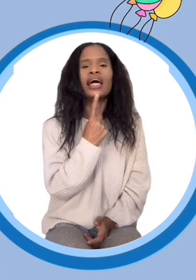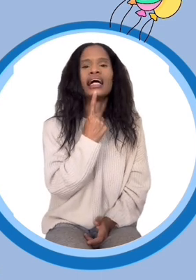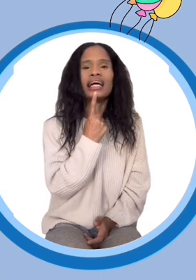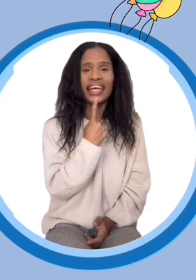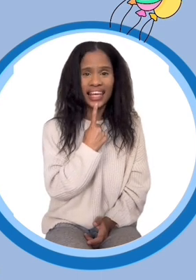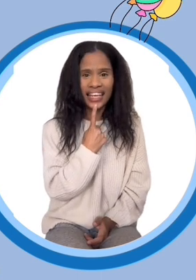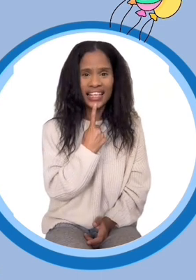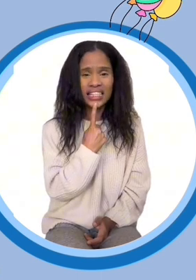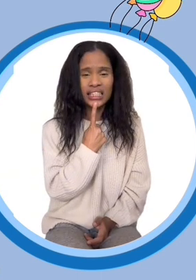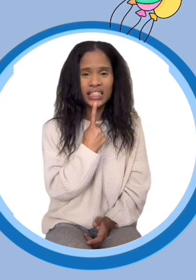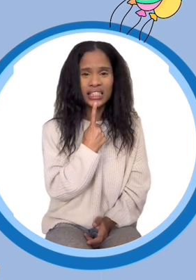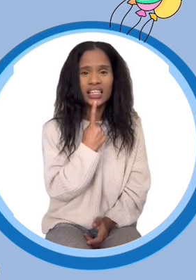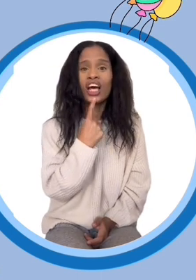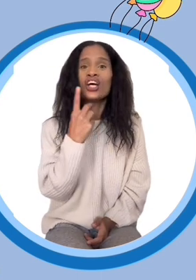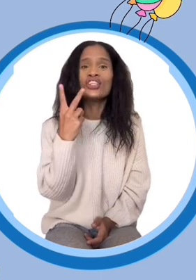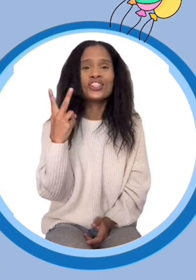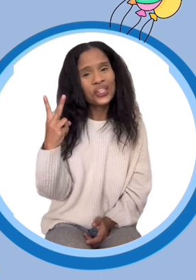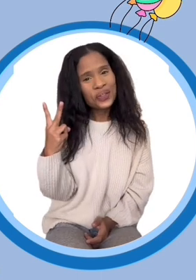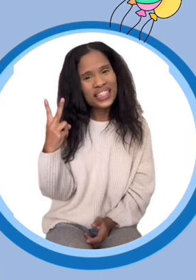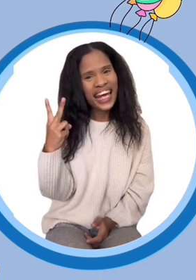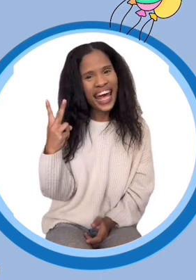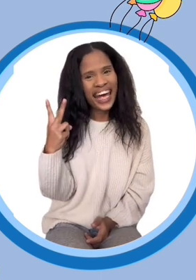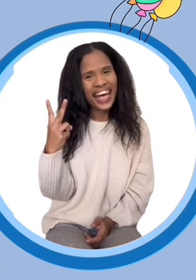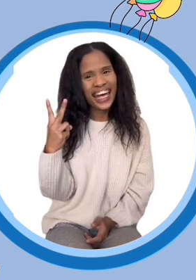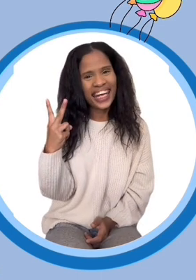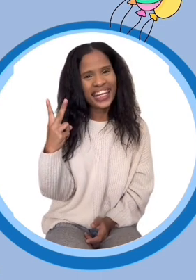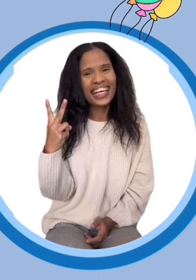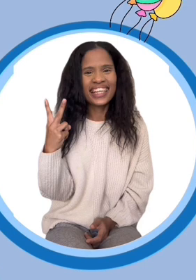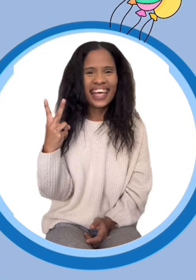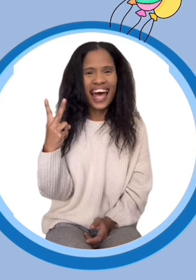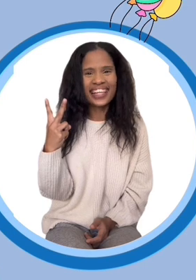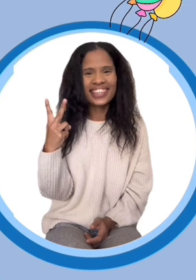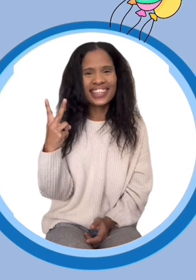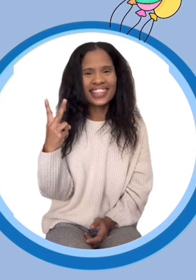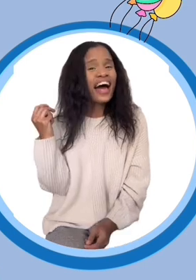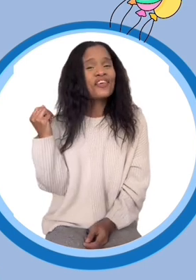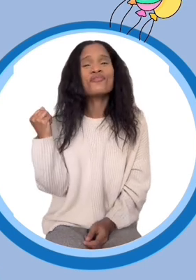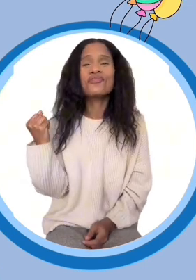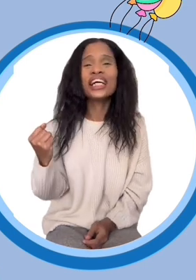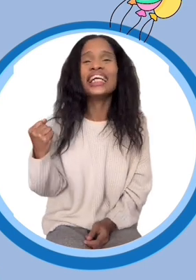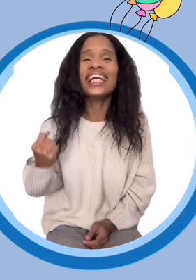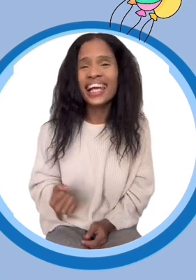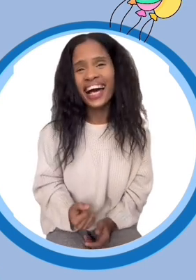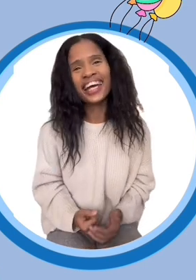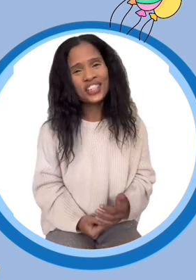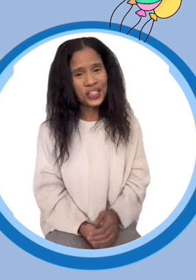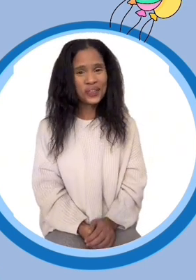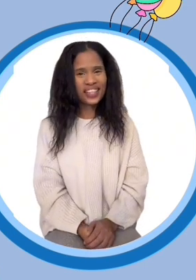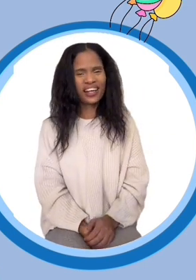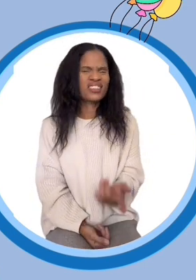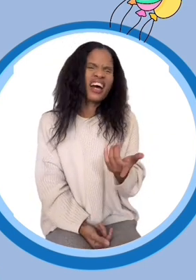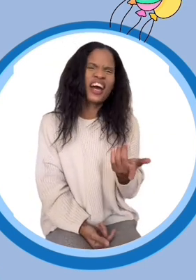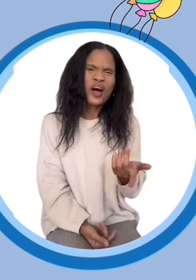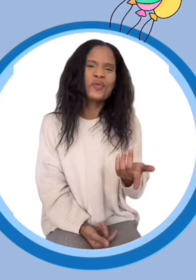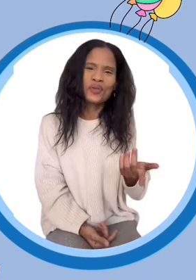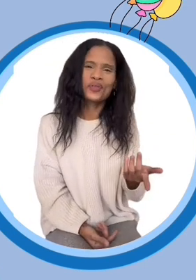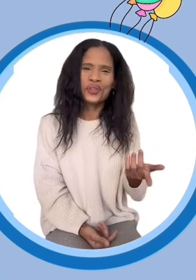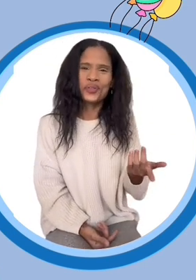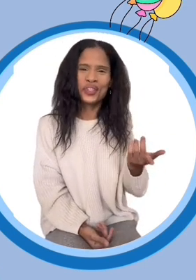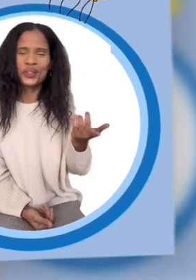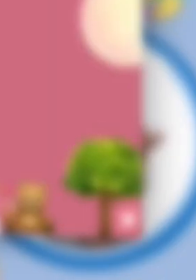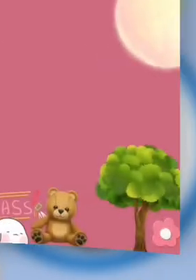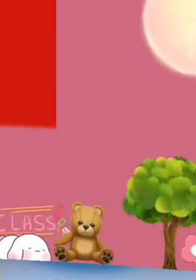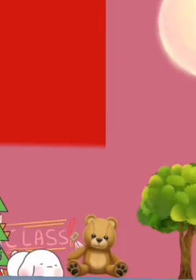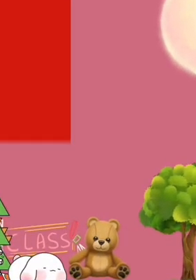Today is Tuesday. Yes, I really like Tuesdays. I hope you